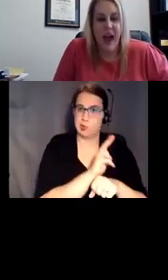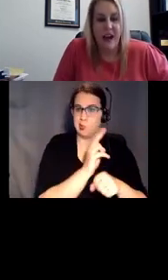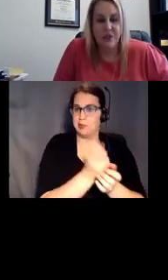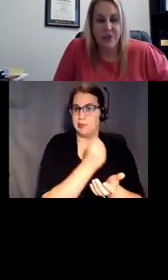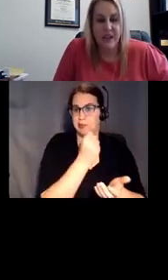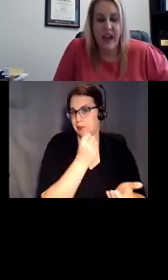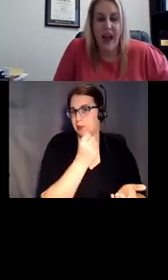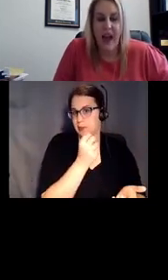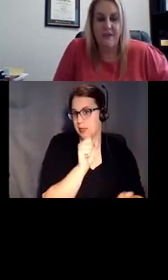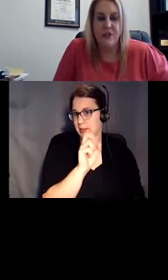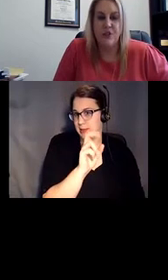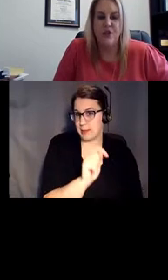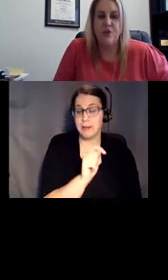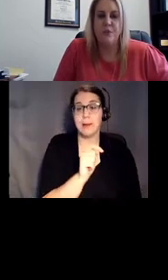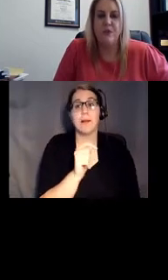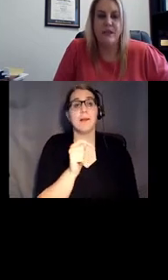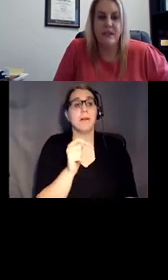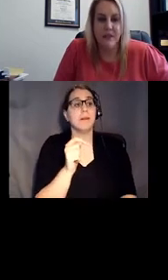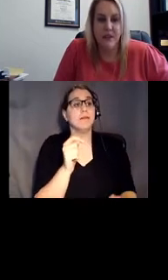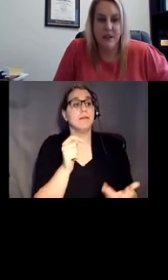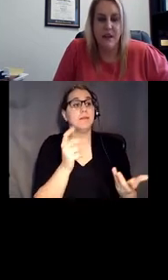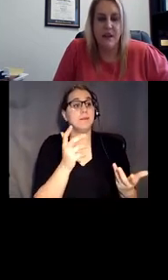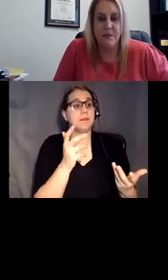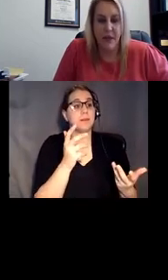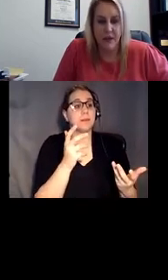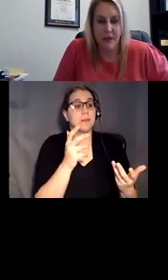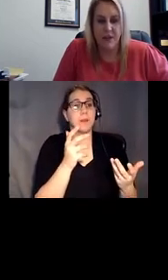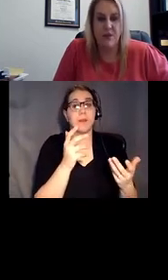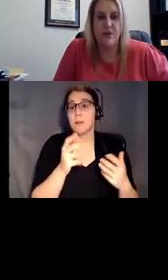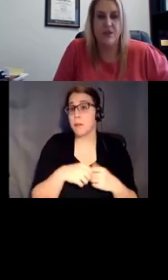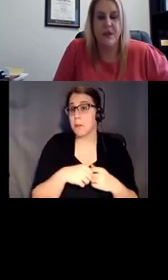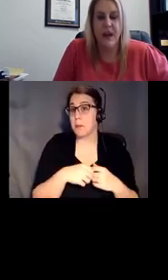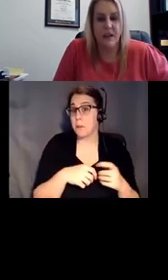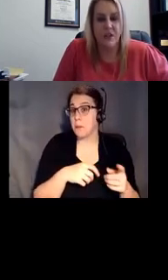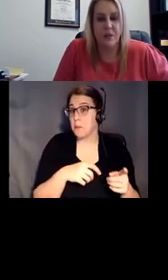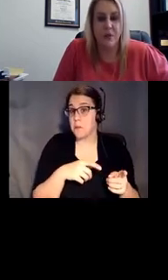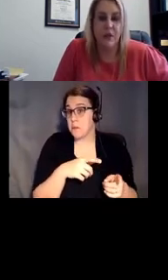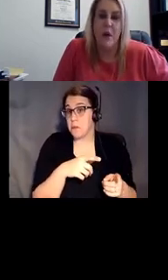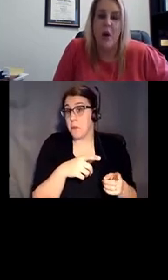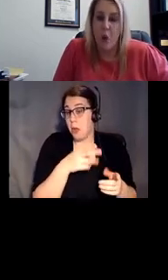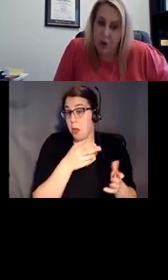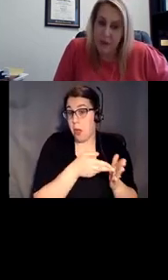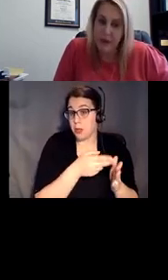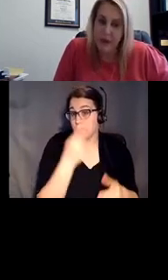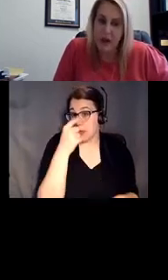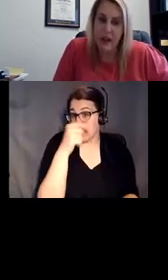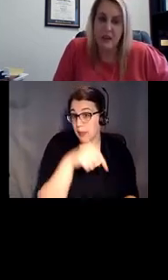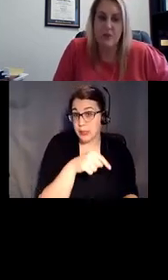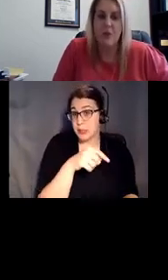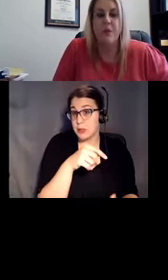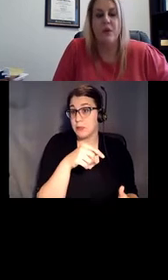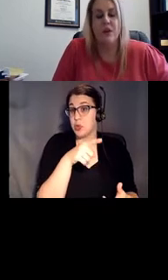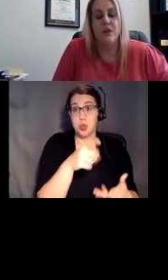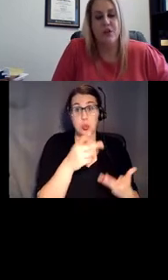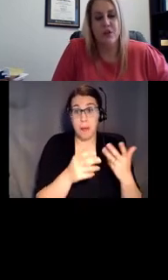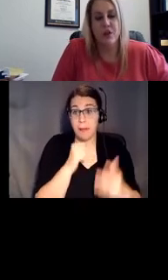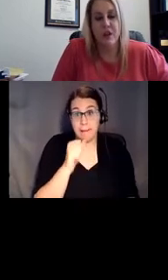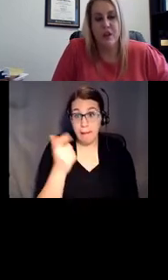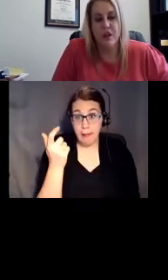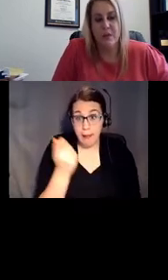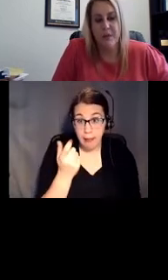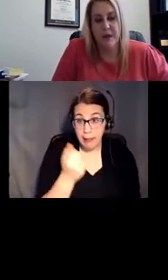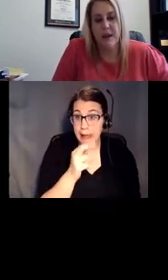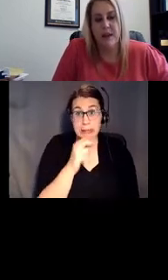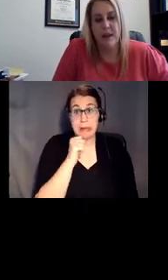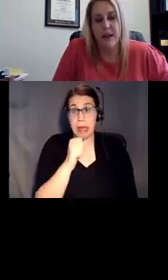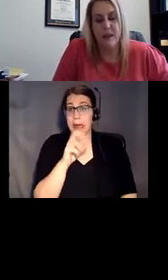don't actually have to be receiving benefits. You can just be eligible for them, or maybe not eligible, but concerned that